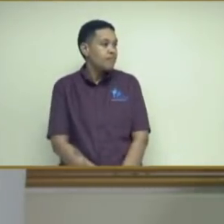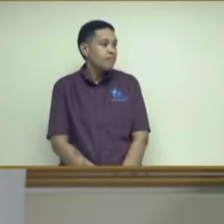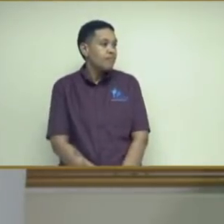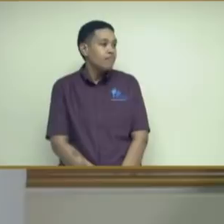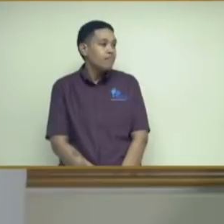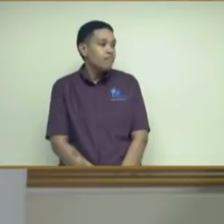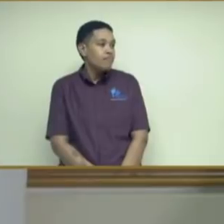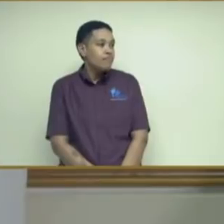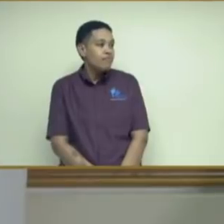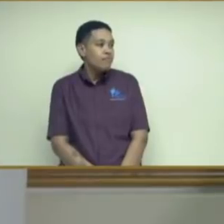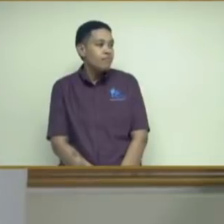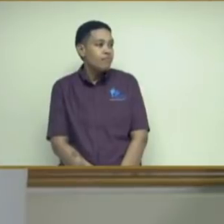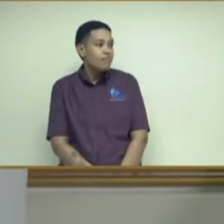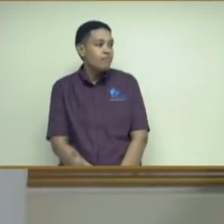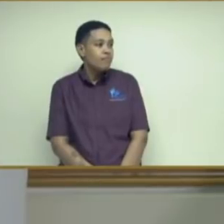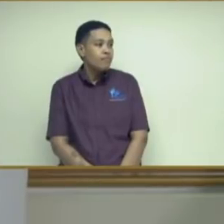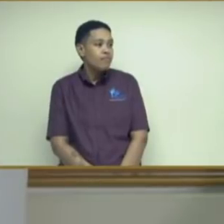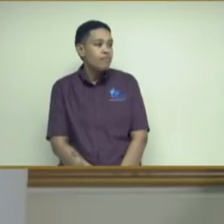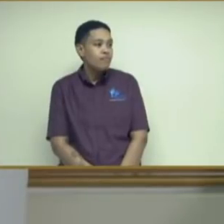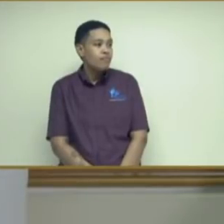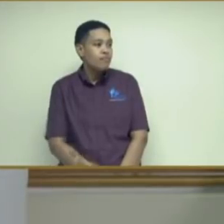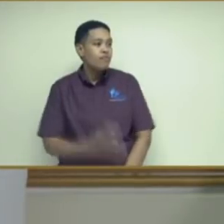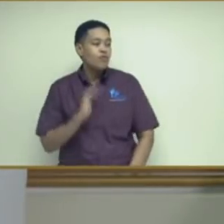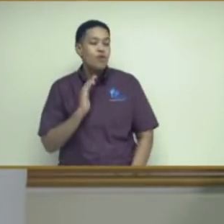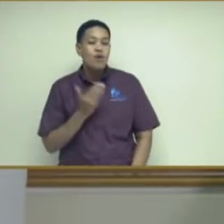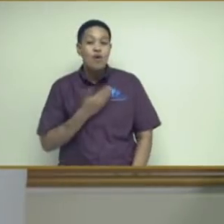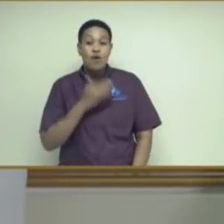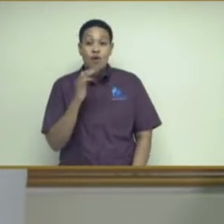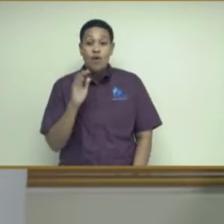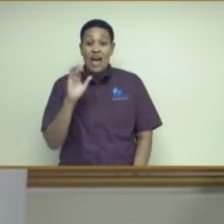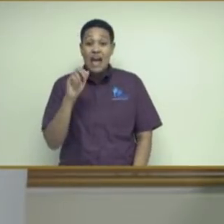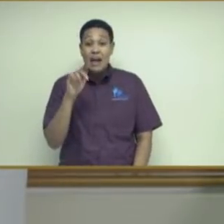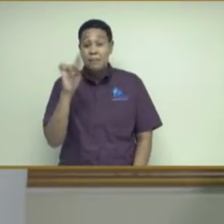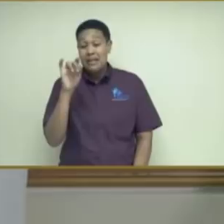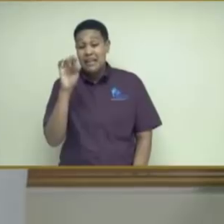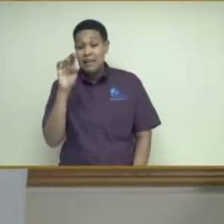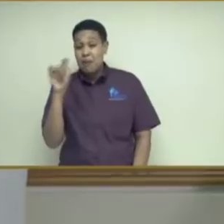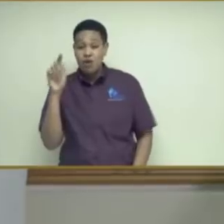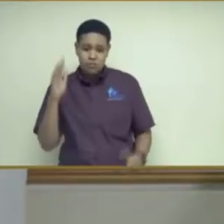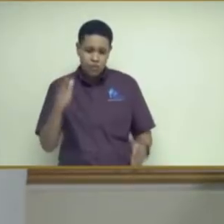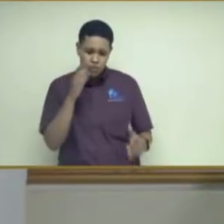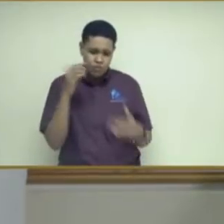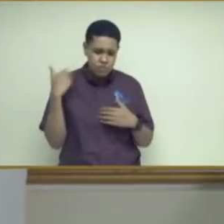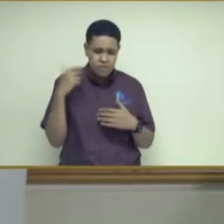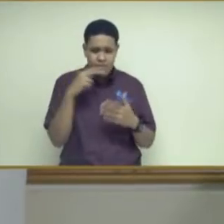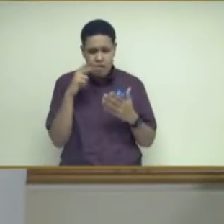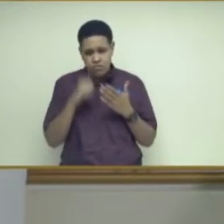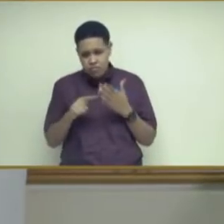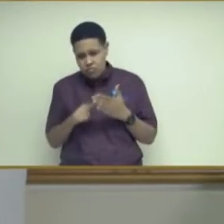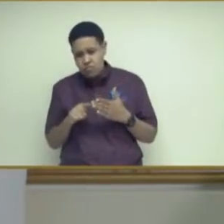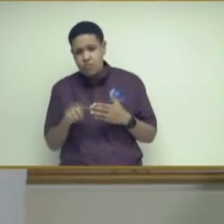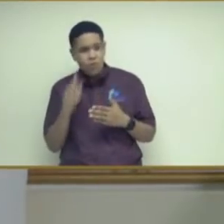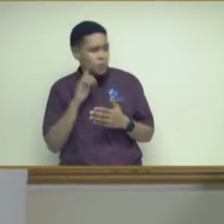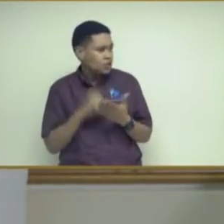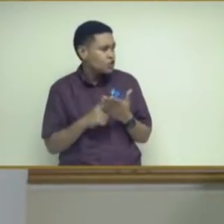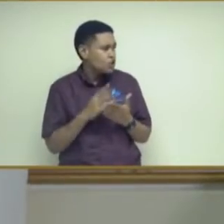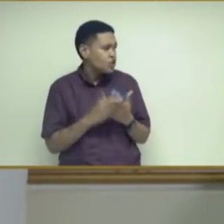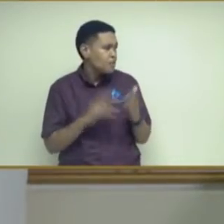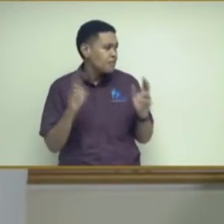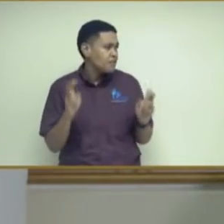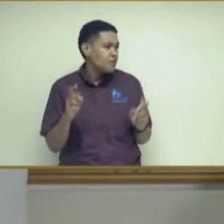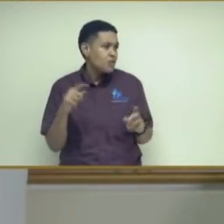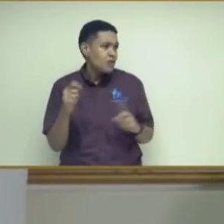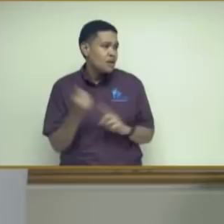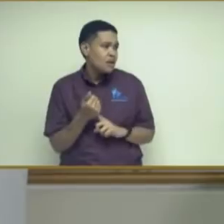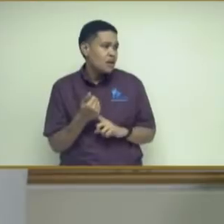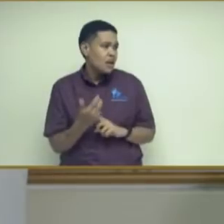Our epidemiologist will be on shortly to discuss some of the other issues, and I'm sure she would be able to elaborate on that issue. You want to just